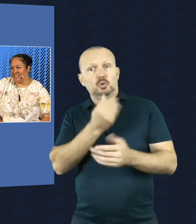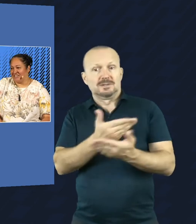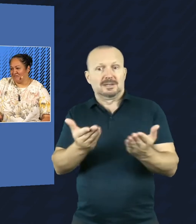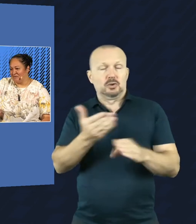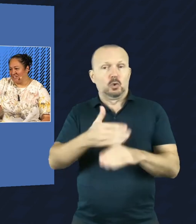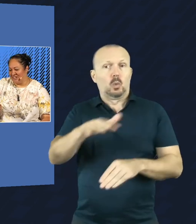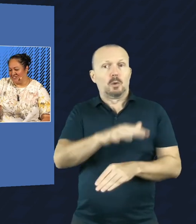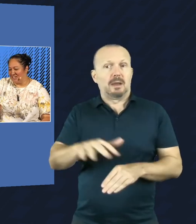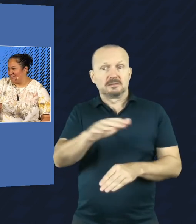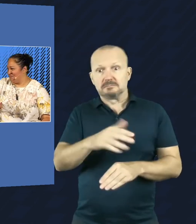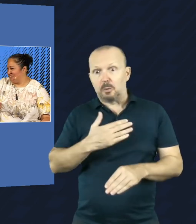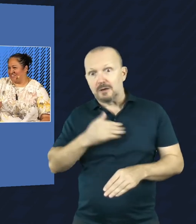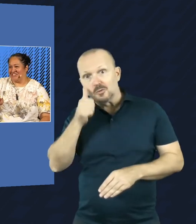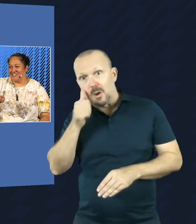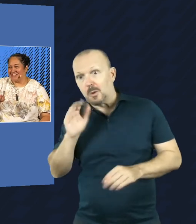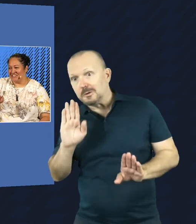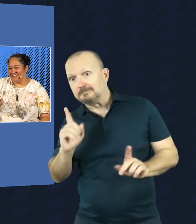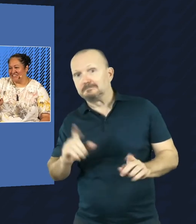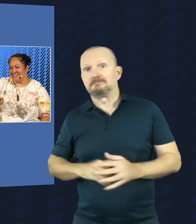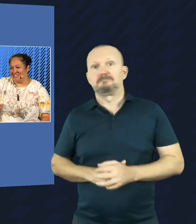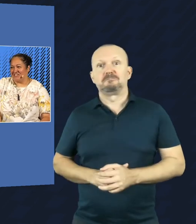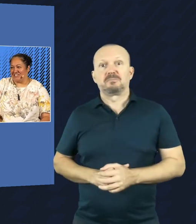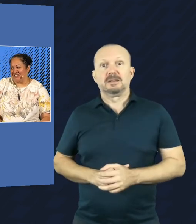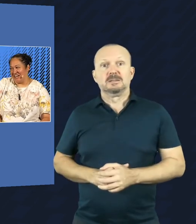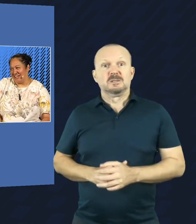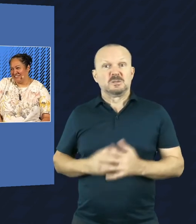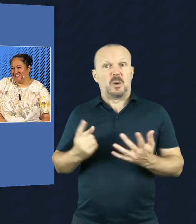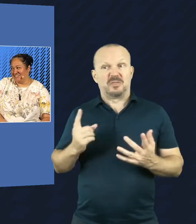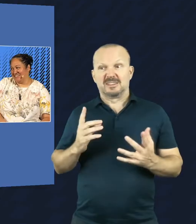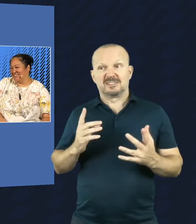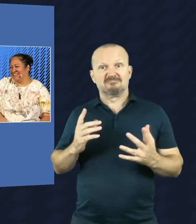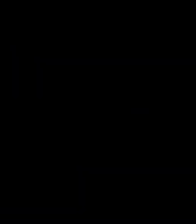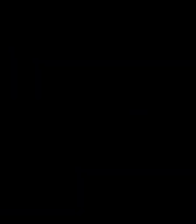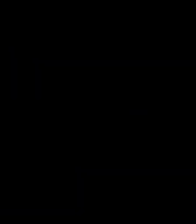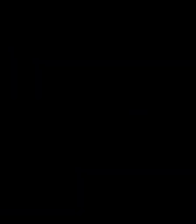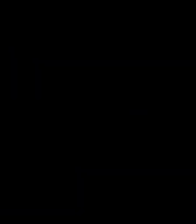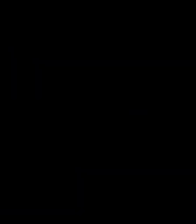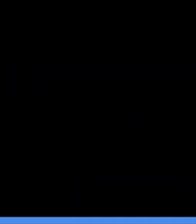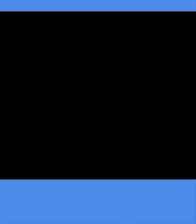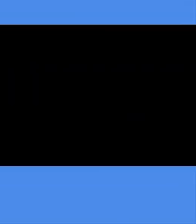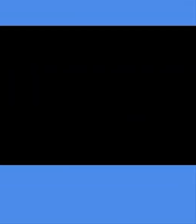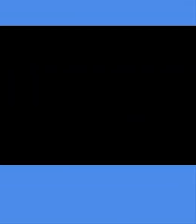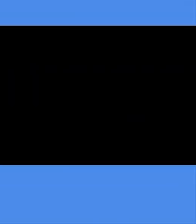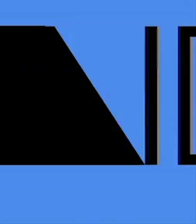I'll take this moment now to have some questions, if that's okay.